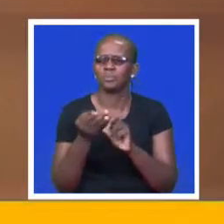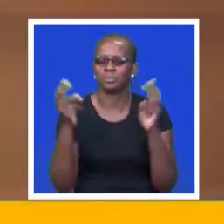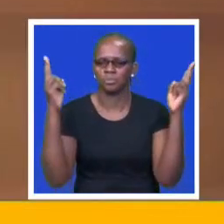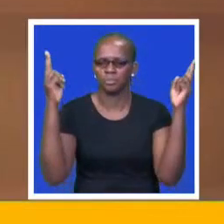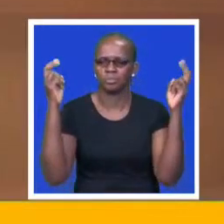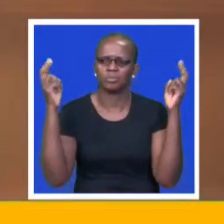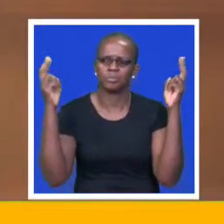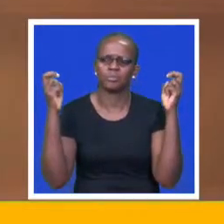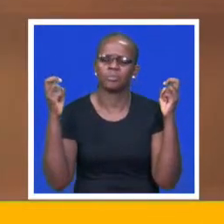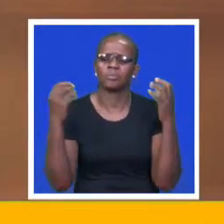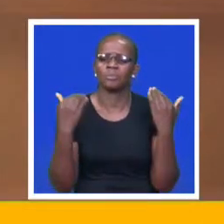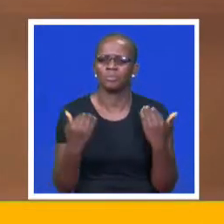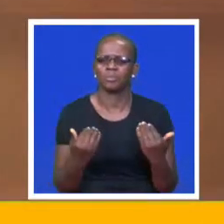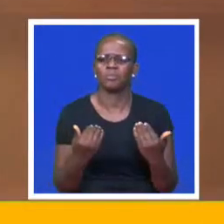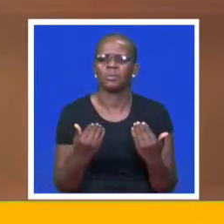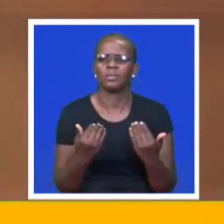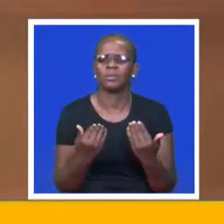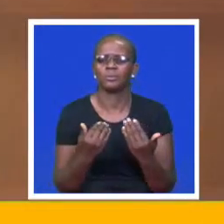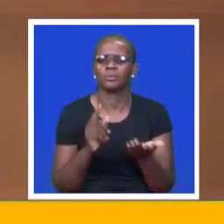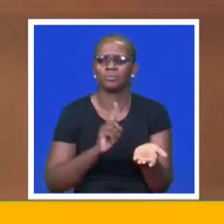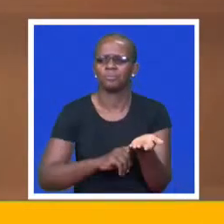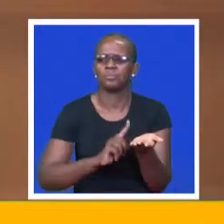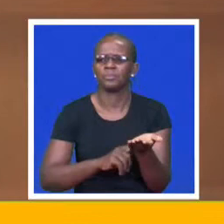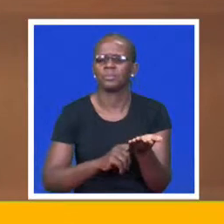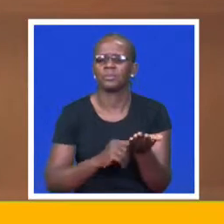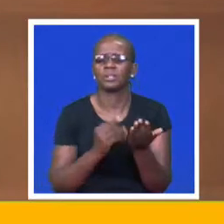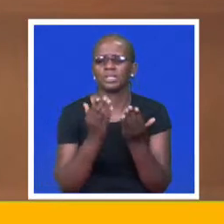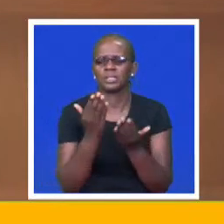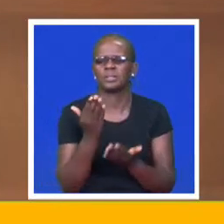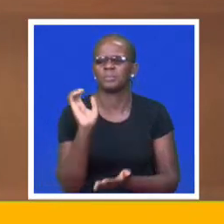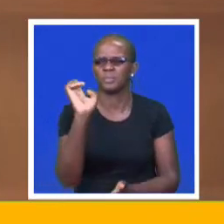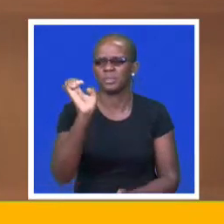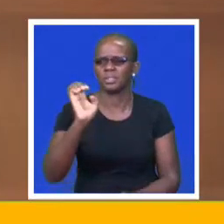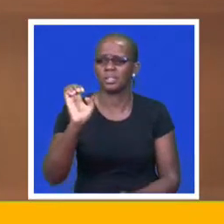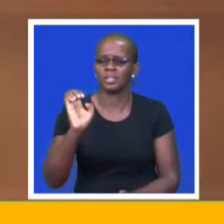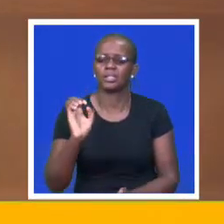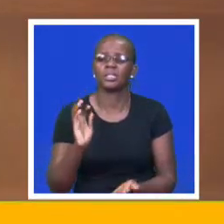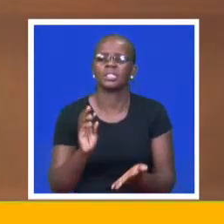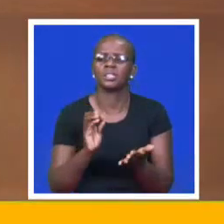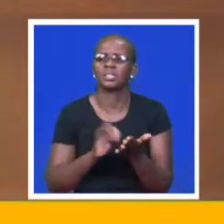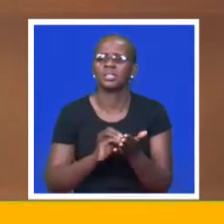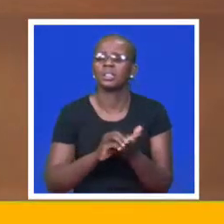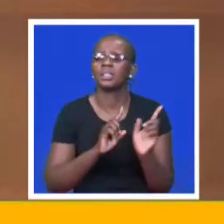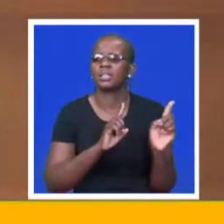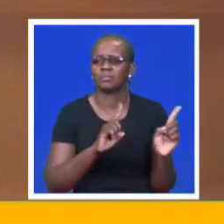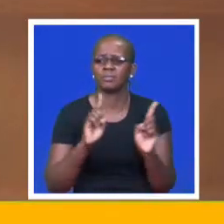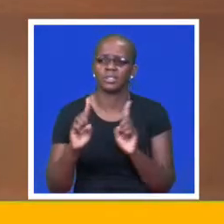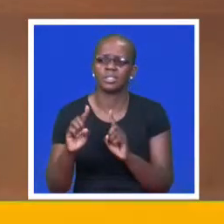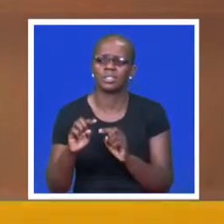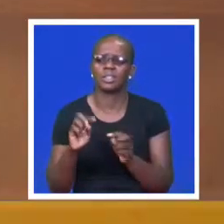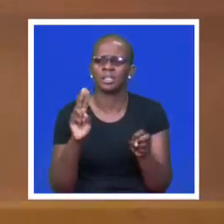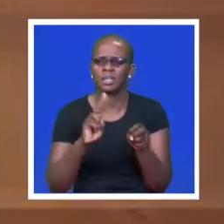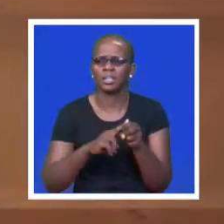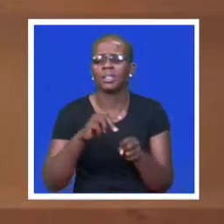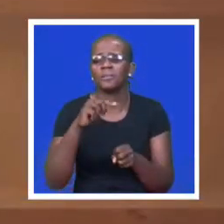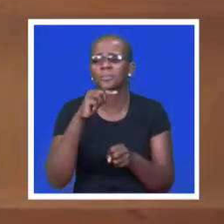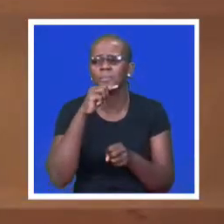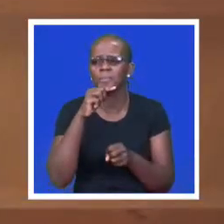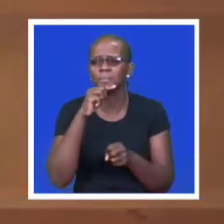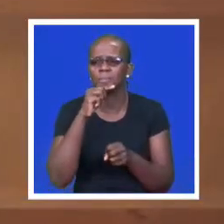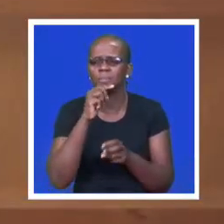Dlamini. My name is Lerato Mabilisa and also joining me in the studio is the sign language interpreter